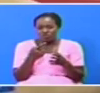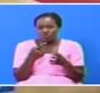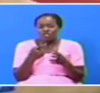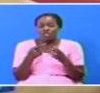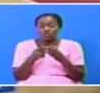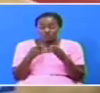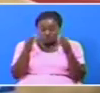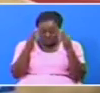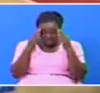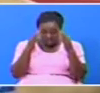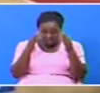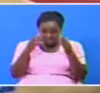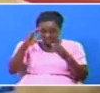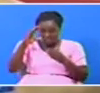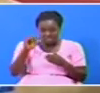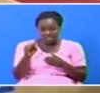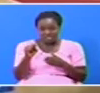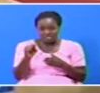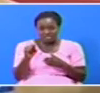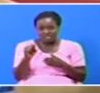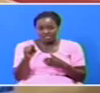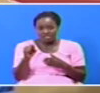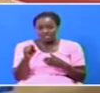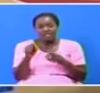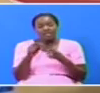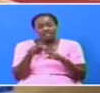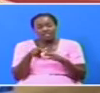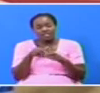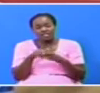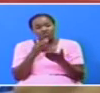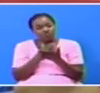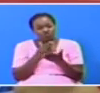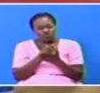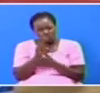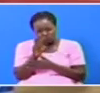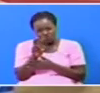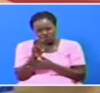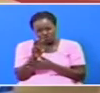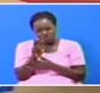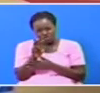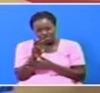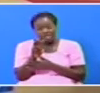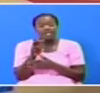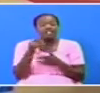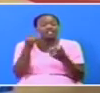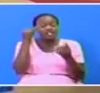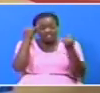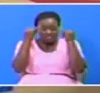the cabinet secretary and the management that be, look at this area, because that is our